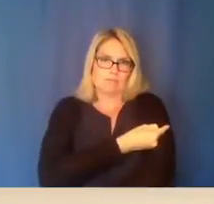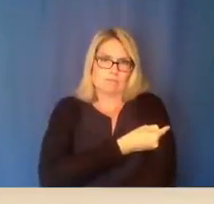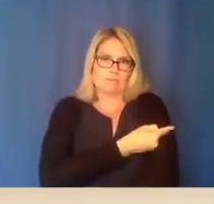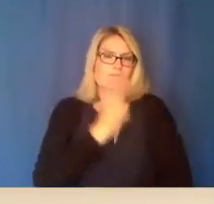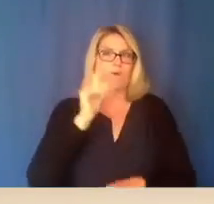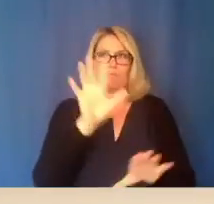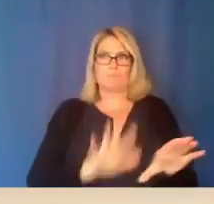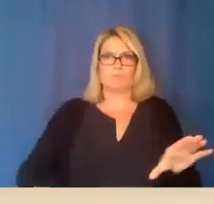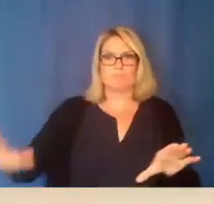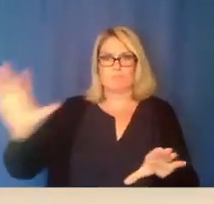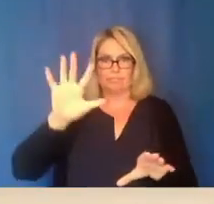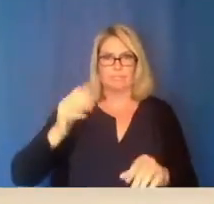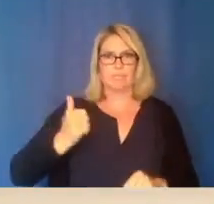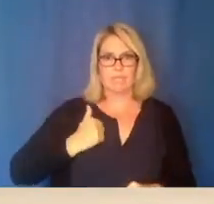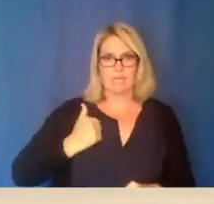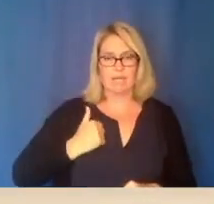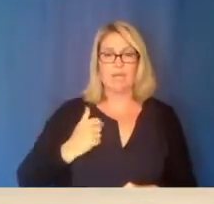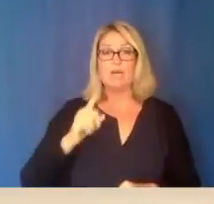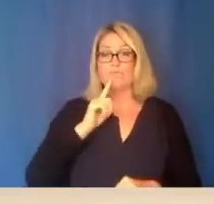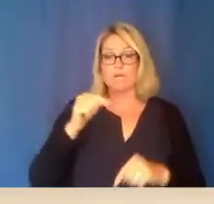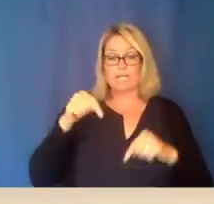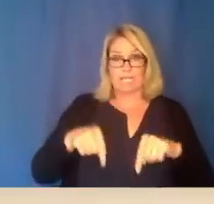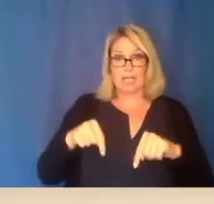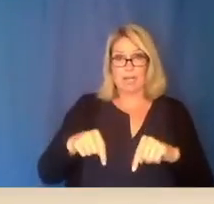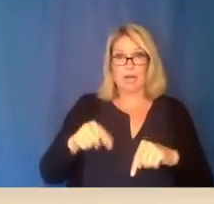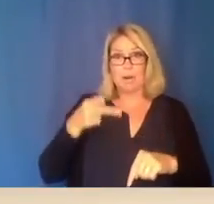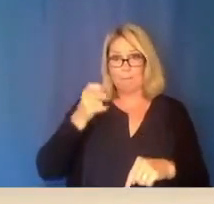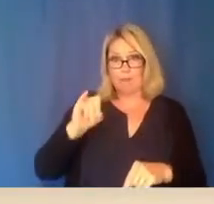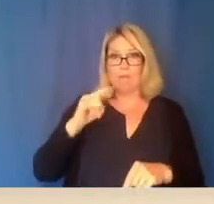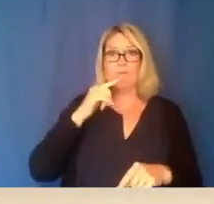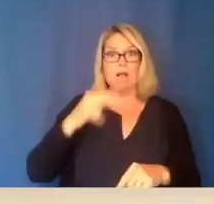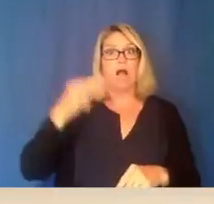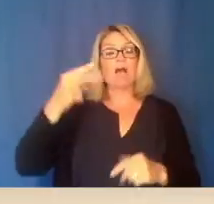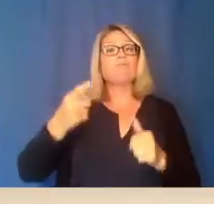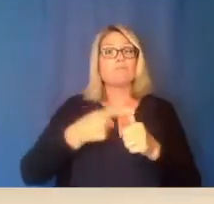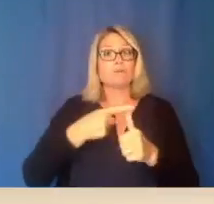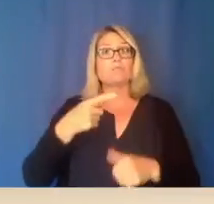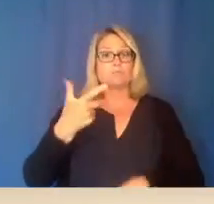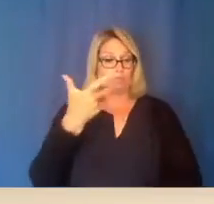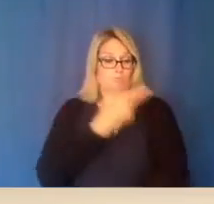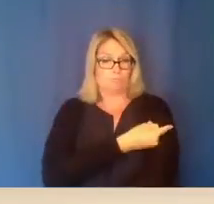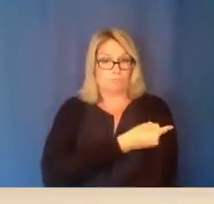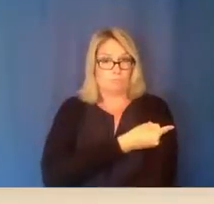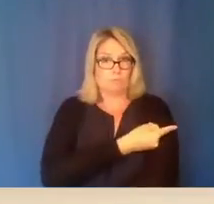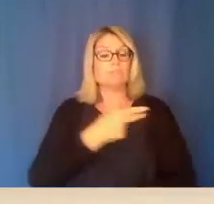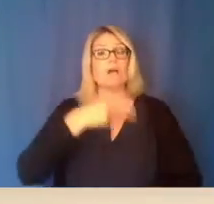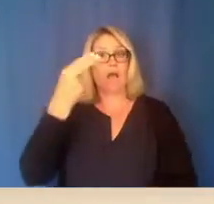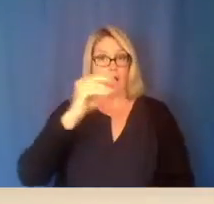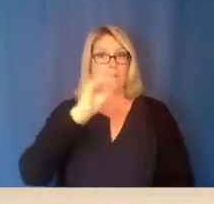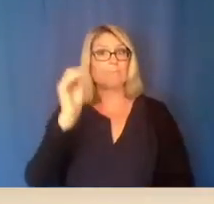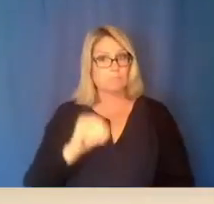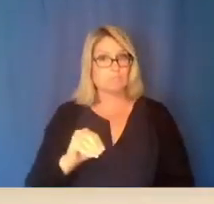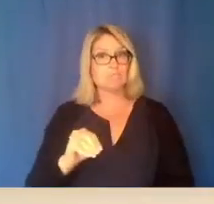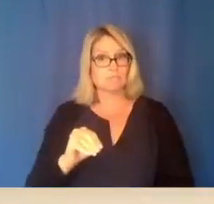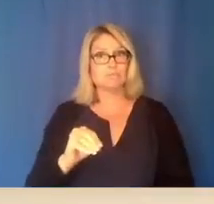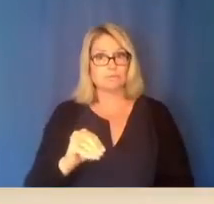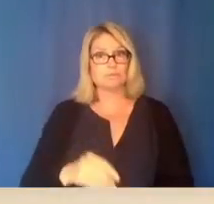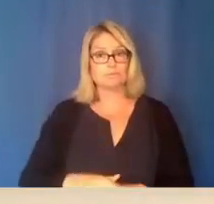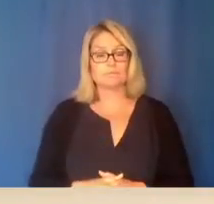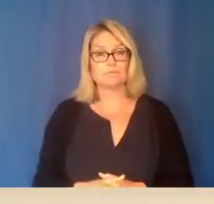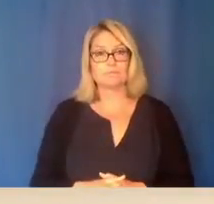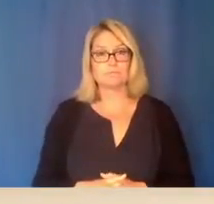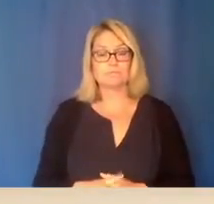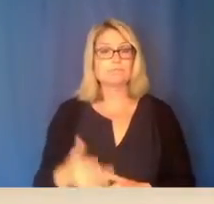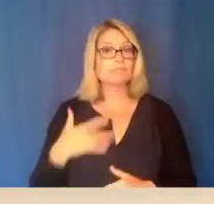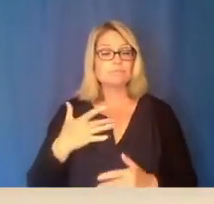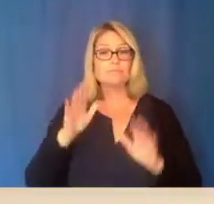country. So we actually have a fairly high rate of first doses of vaccine, which I think is